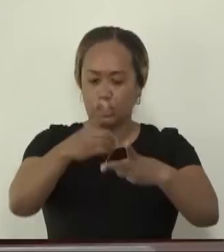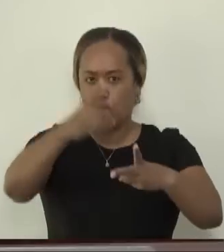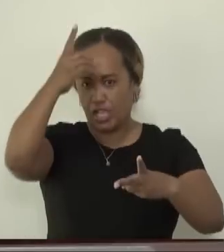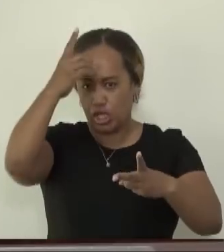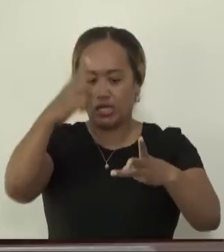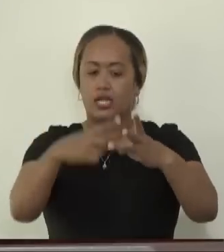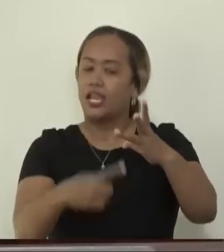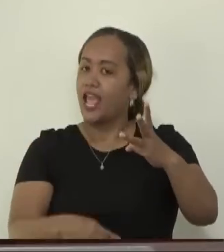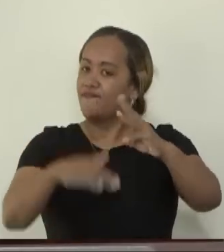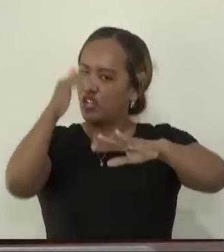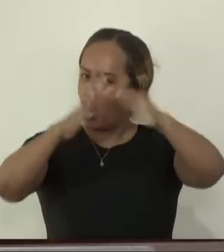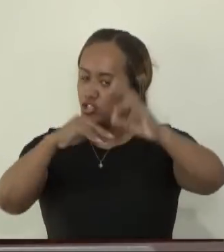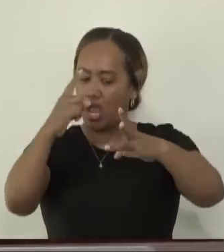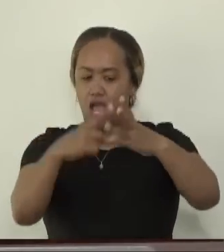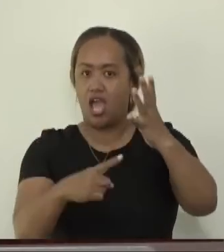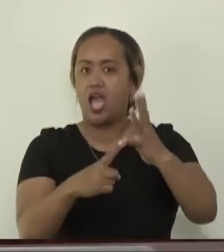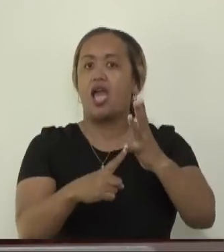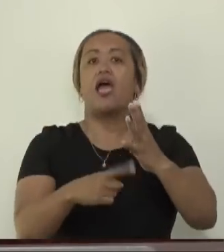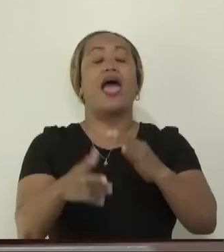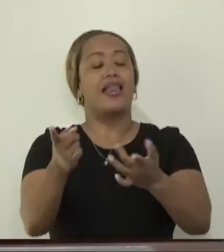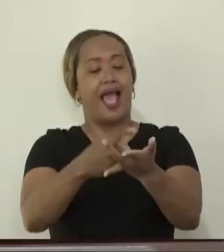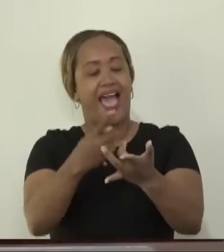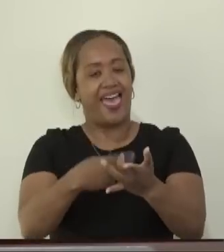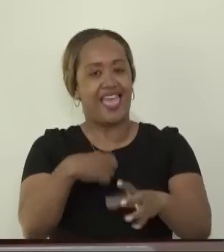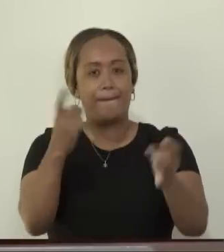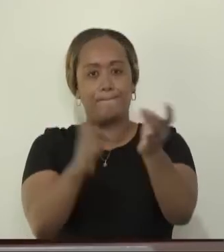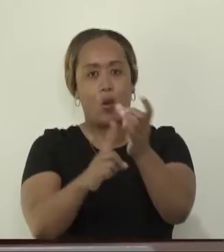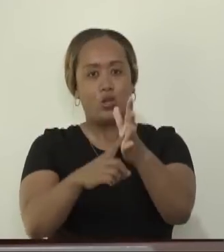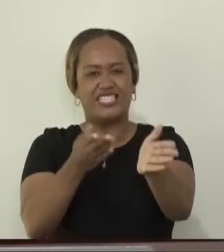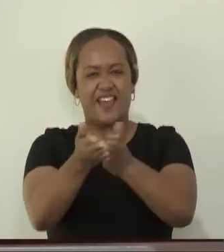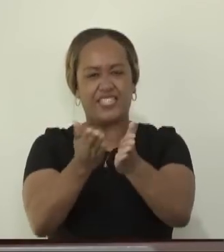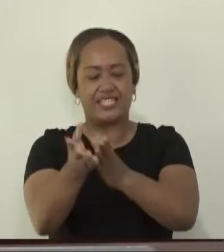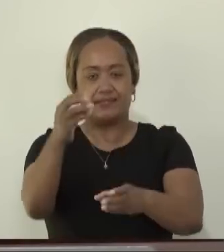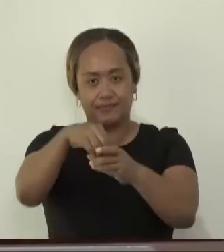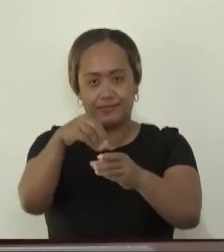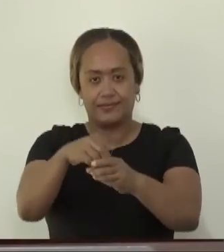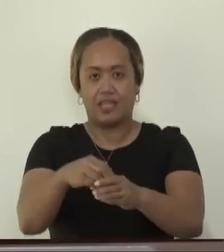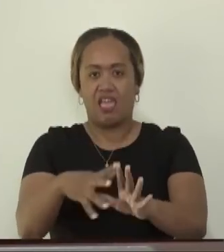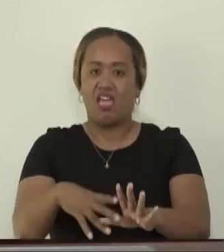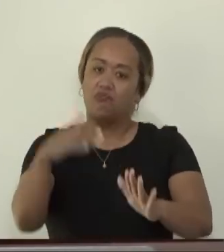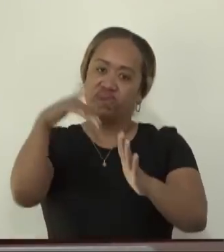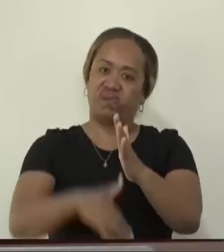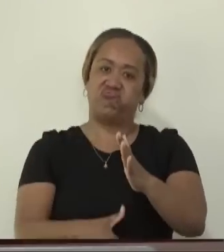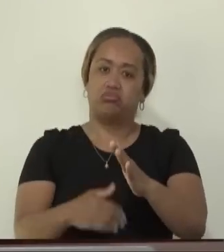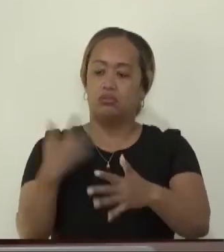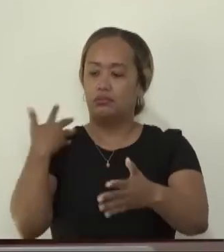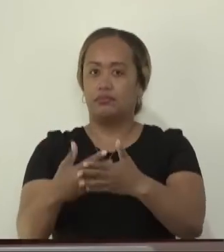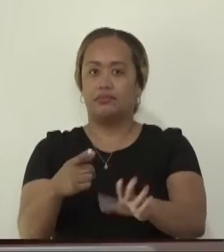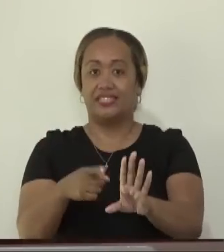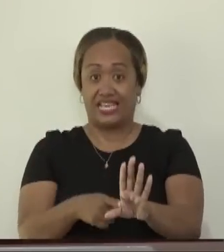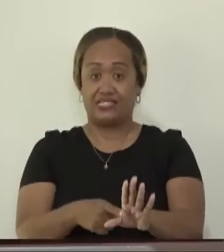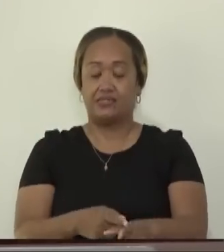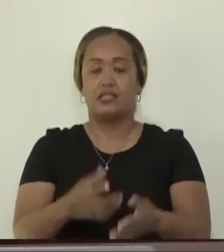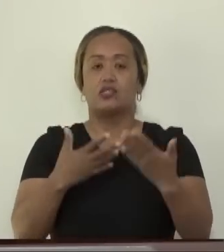education, infrastructure, including other essential services that have deteriorated over the years.